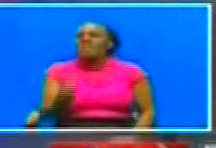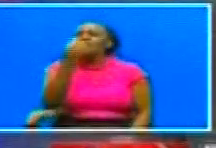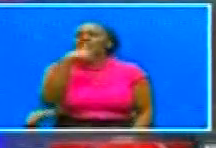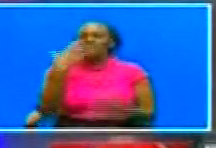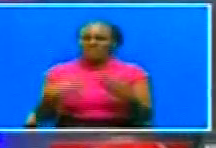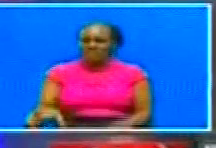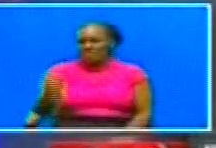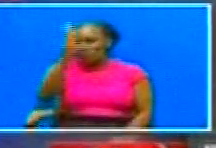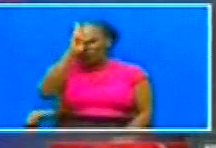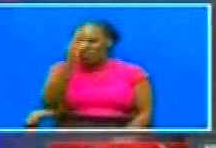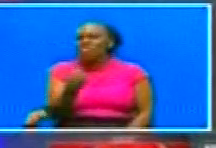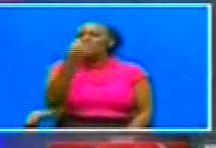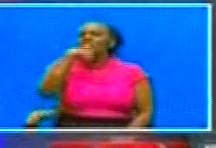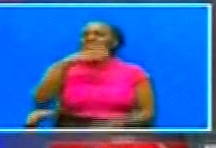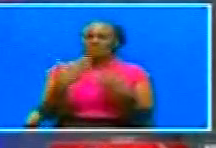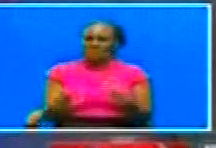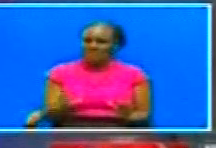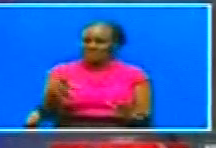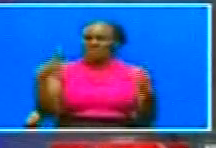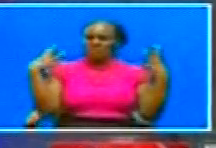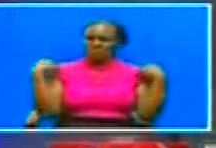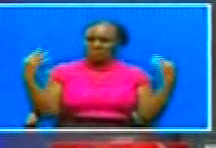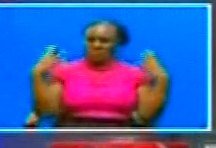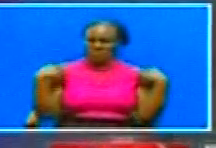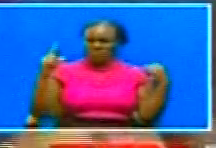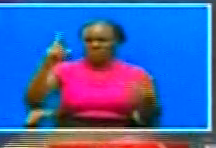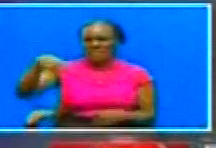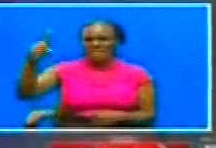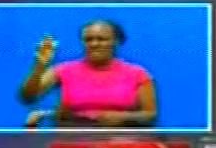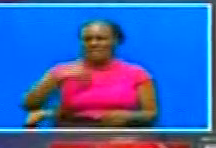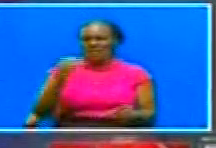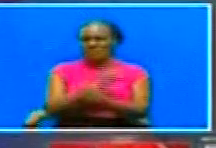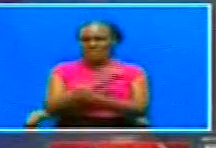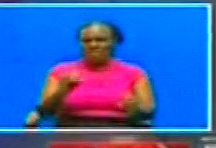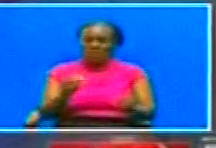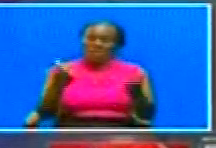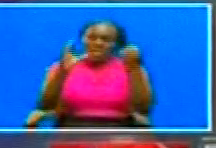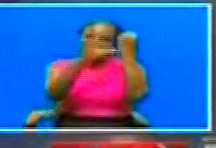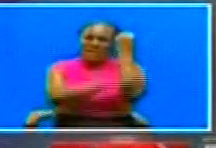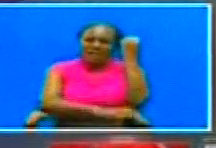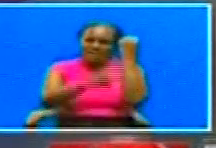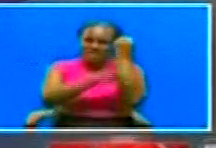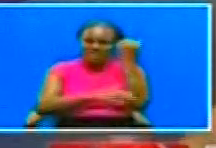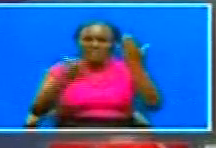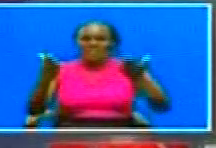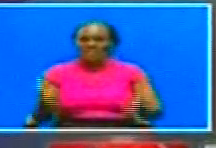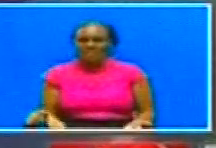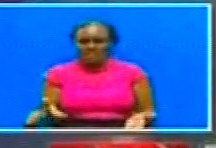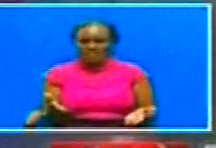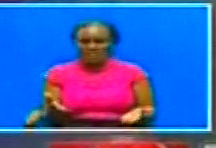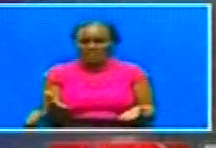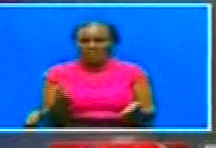the police have eaten. It's an exercise in futility. I keep saying that this country is